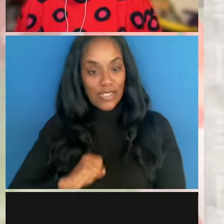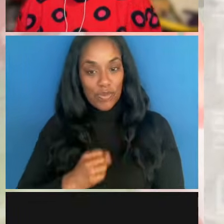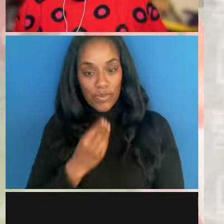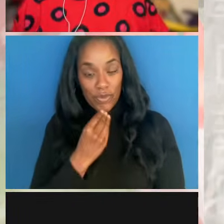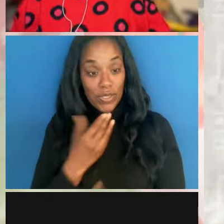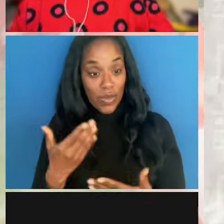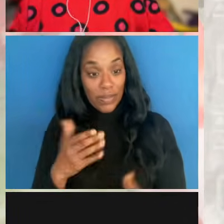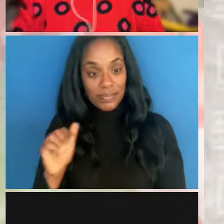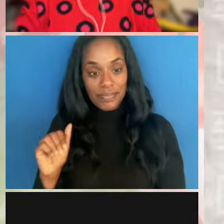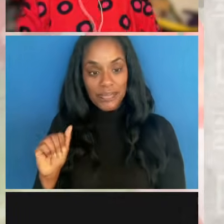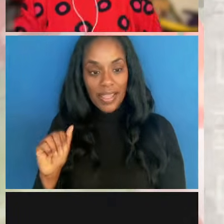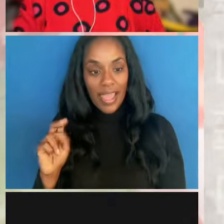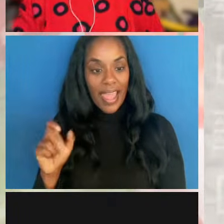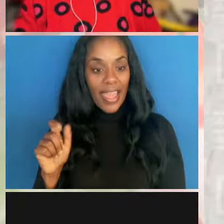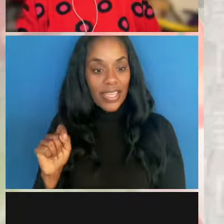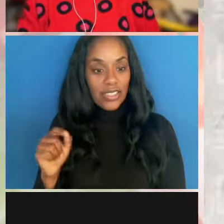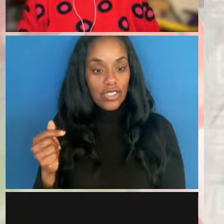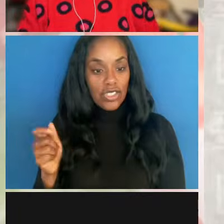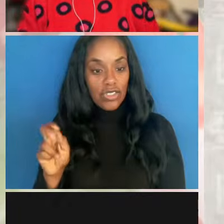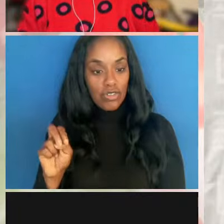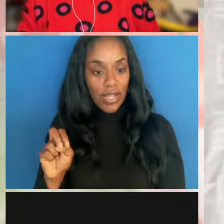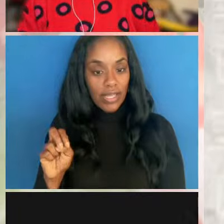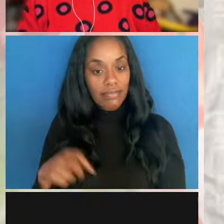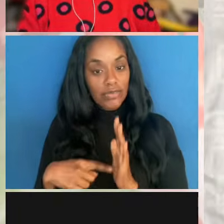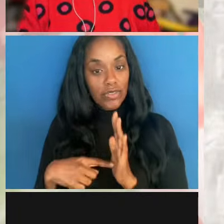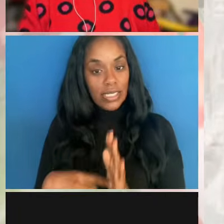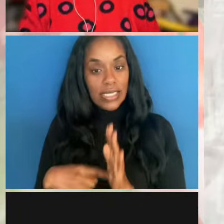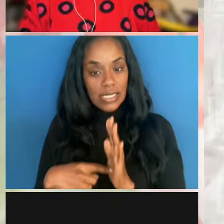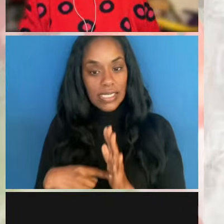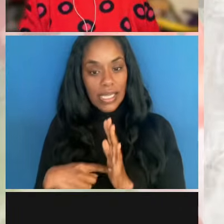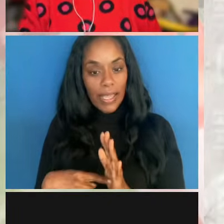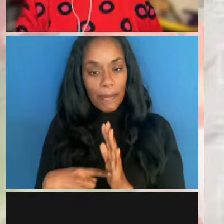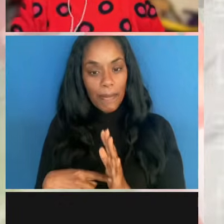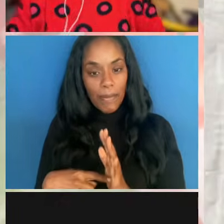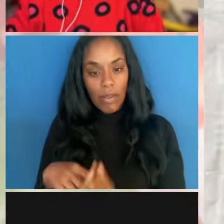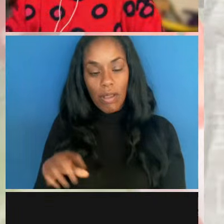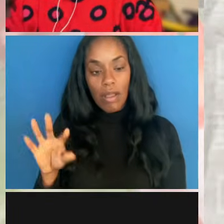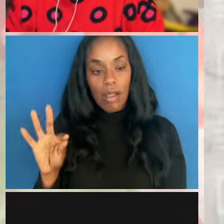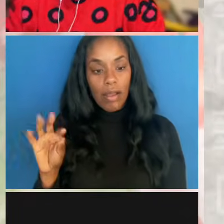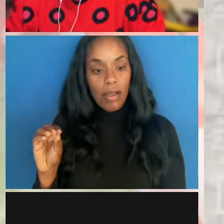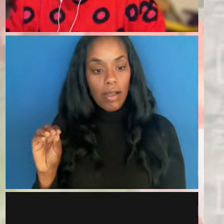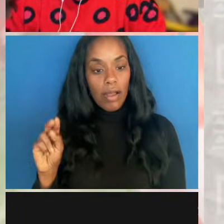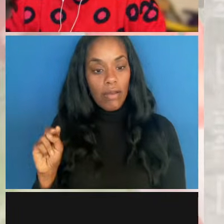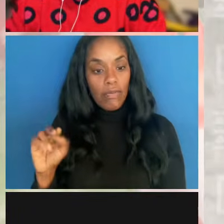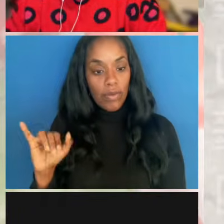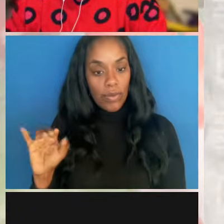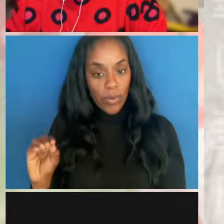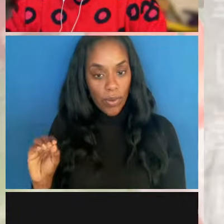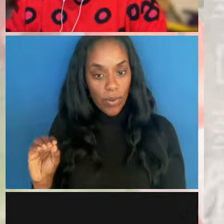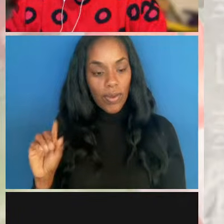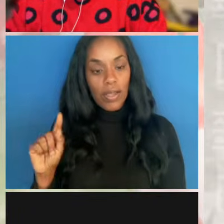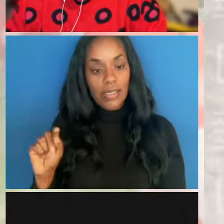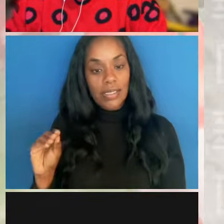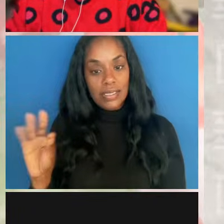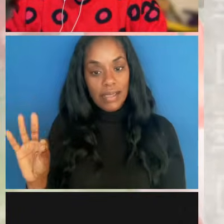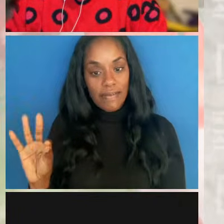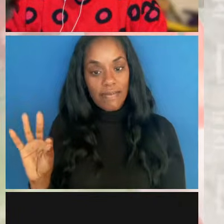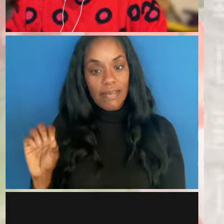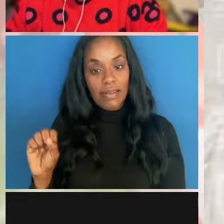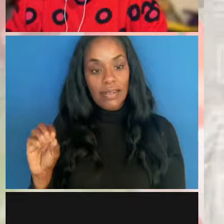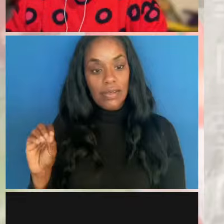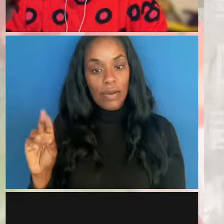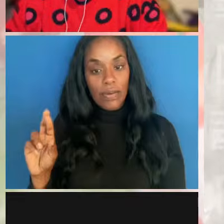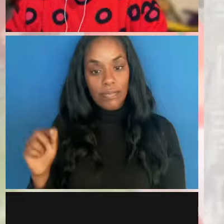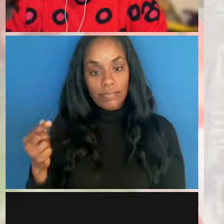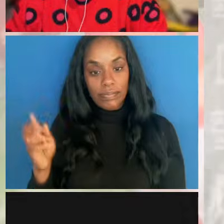that includes grains like fonio, teff, and sorghum. So these grains have a low glycemic index because,